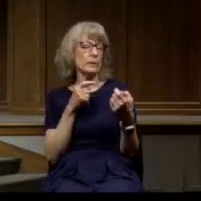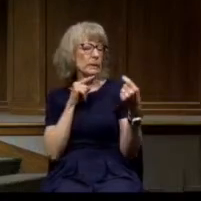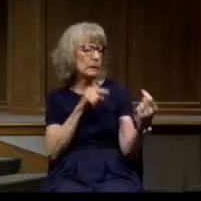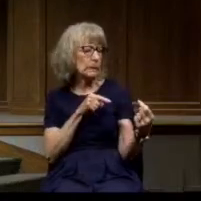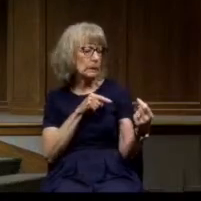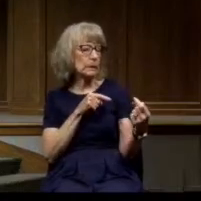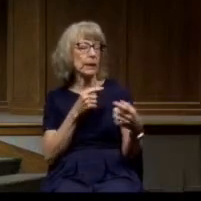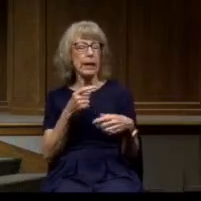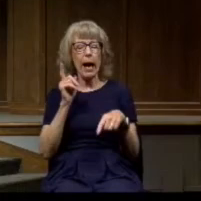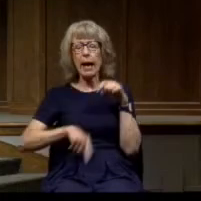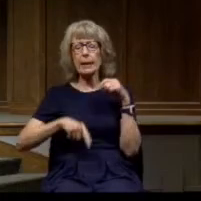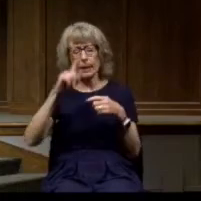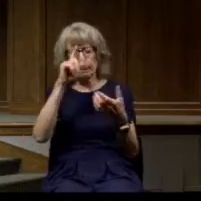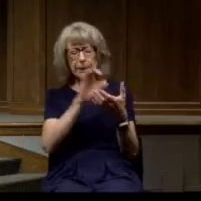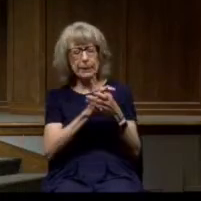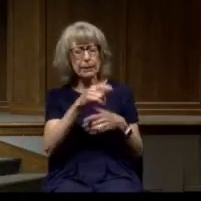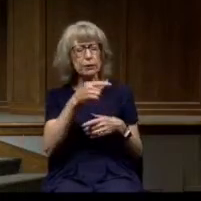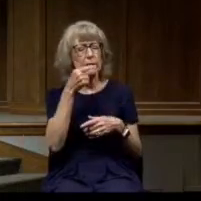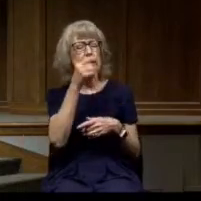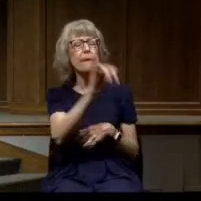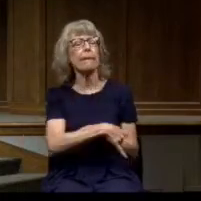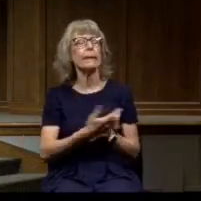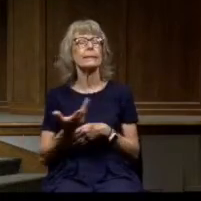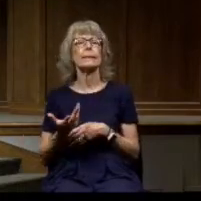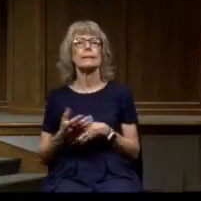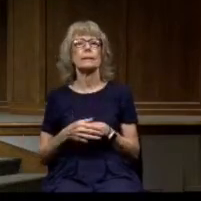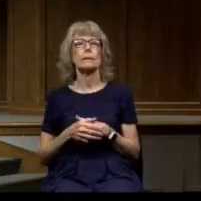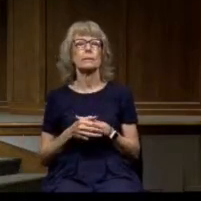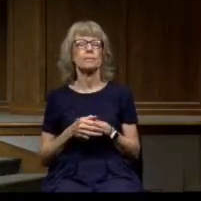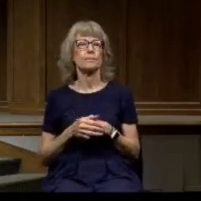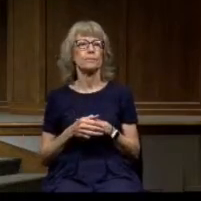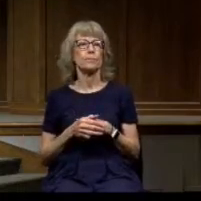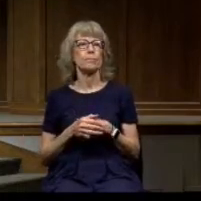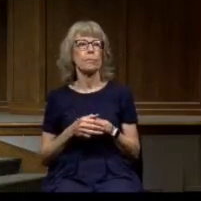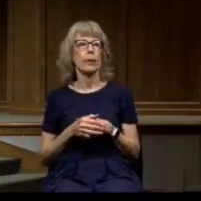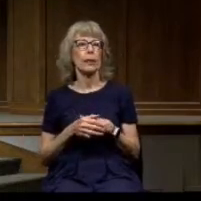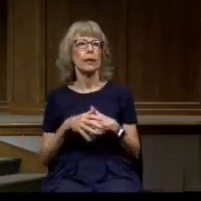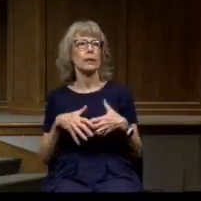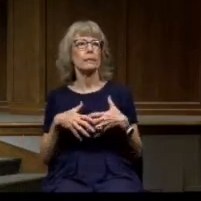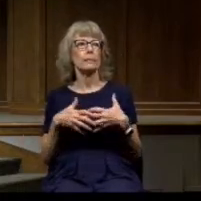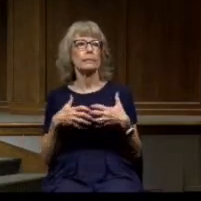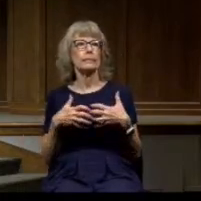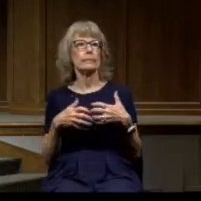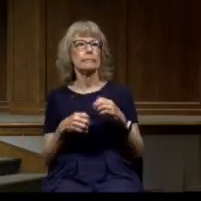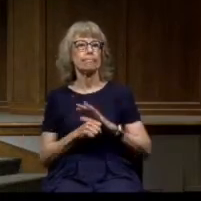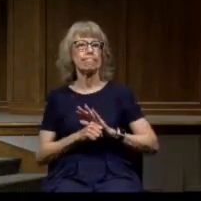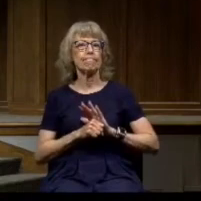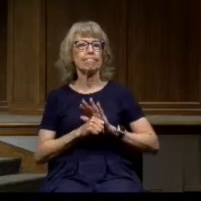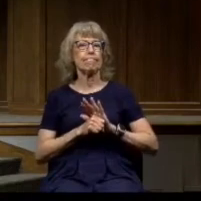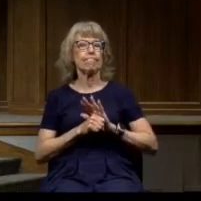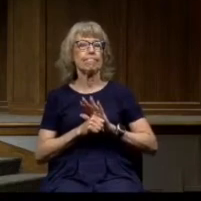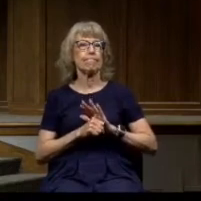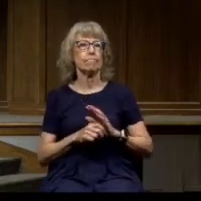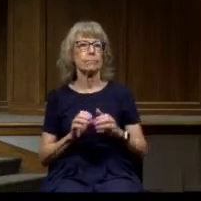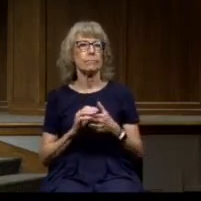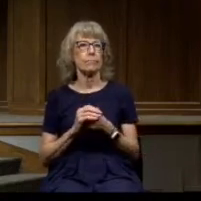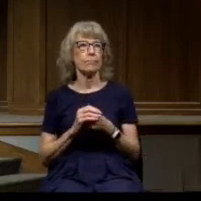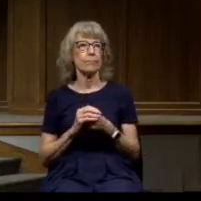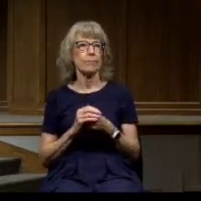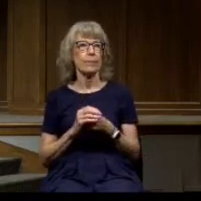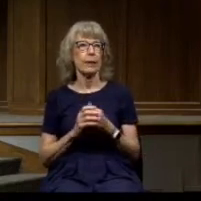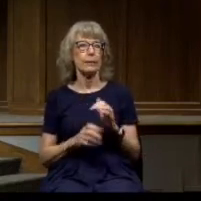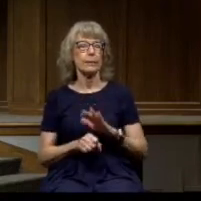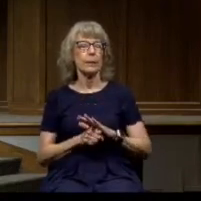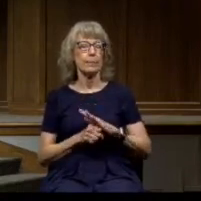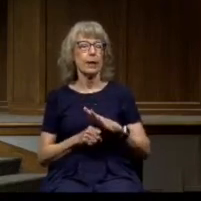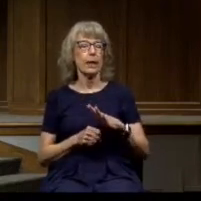cannot believe she just said that. And your skin's going to crawl. And you're not going to know what to do.